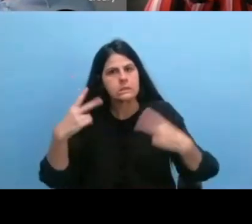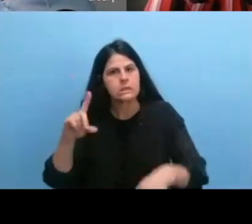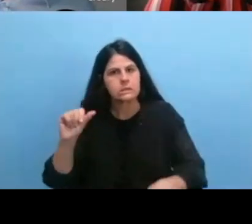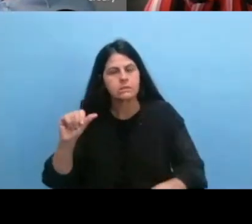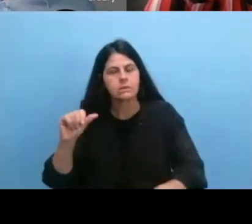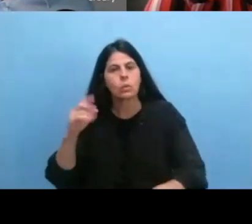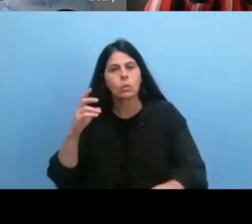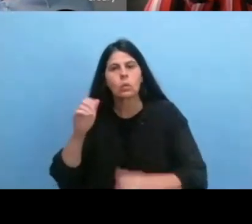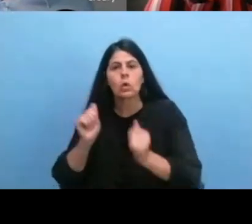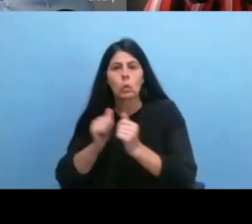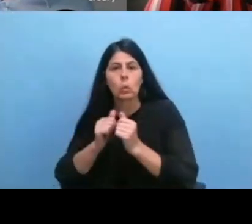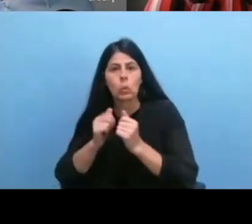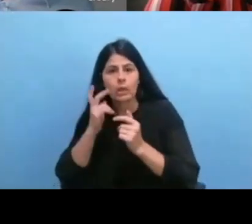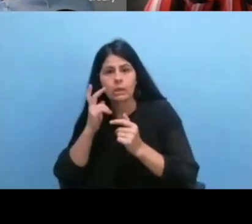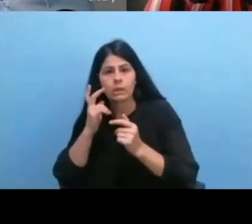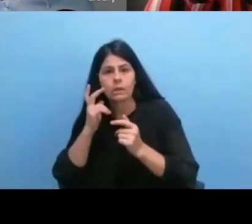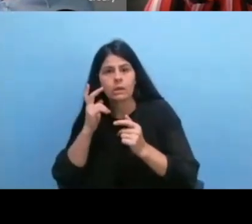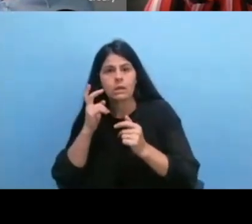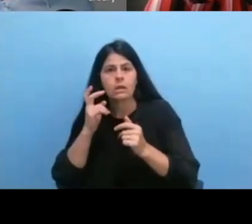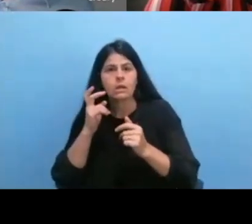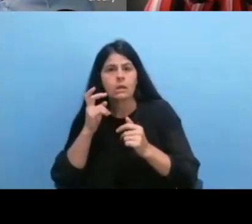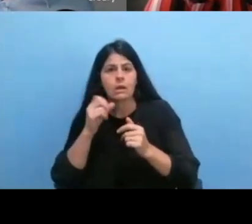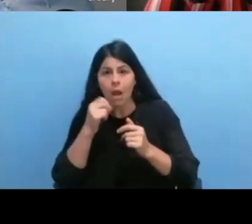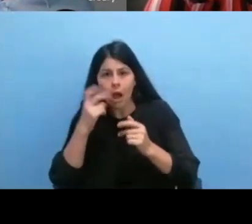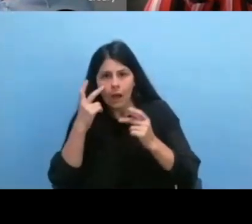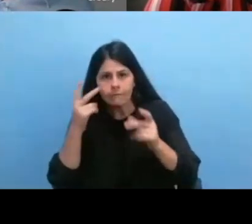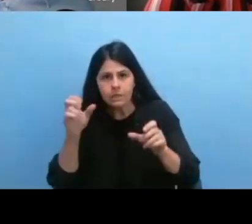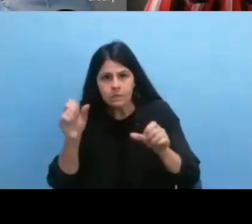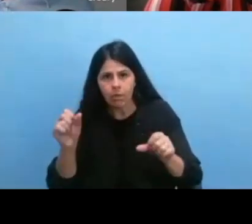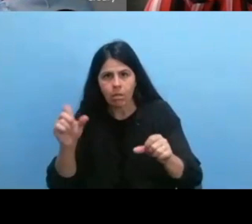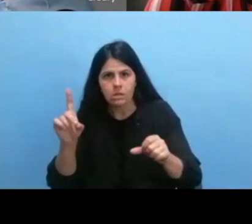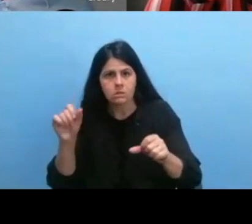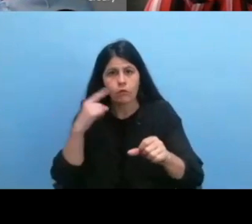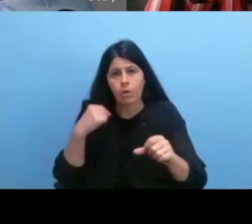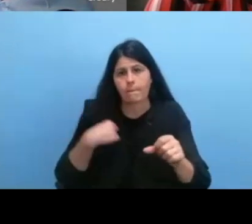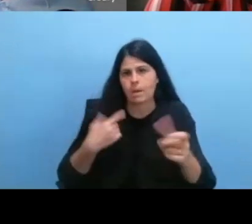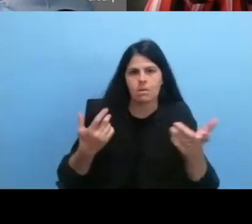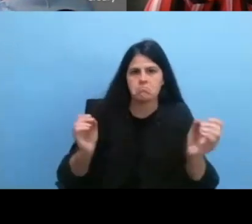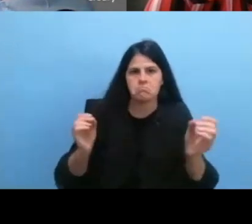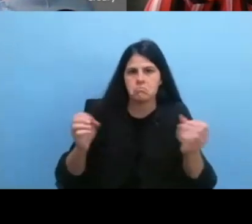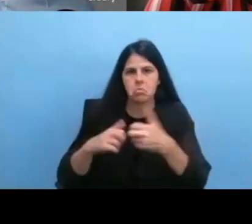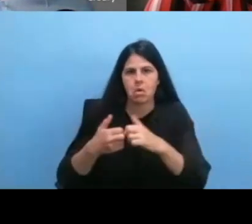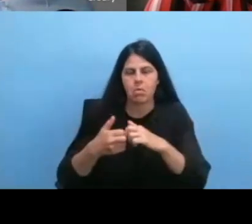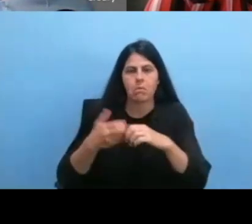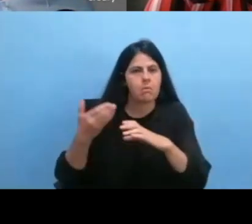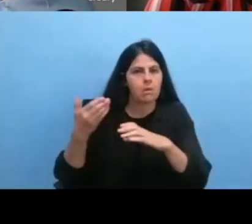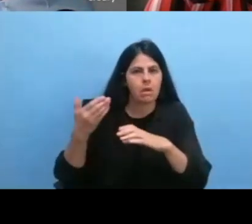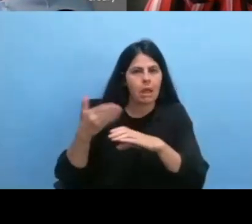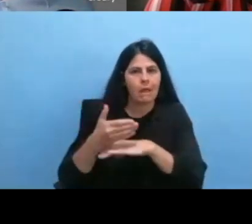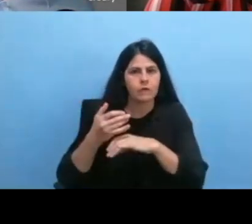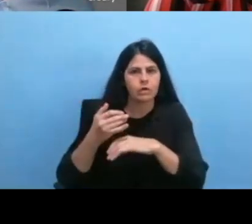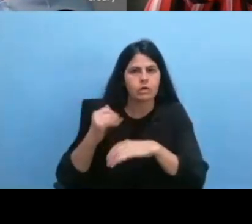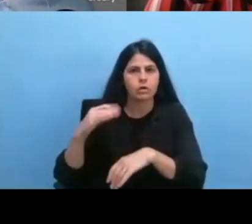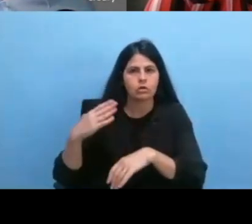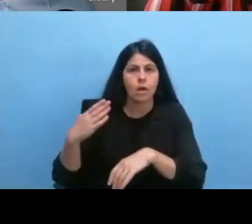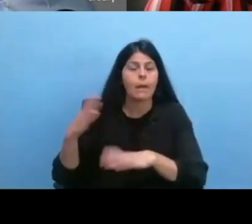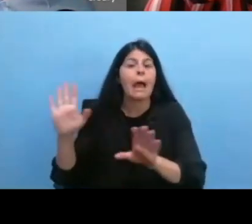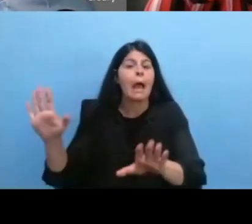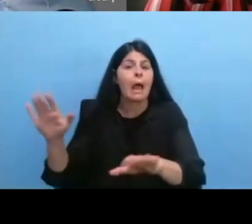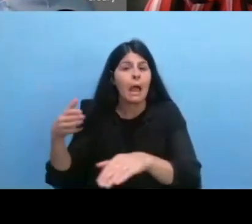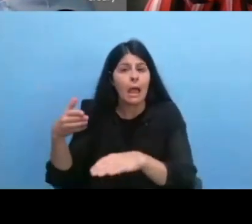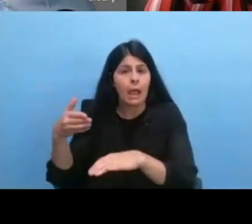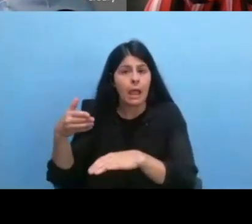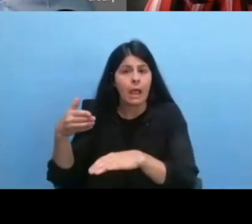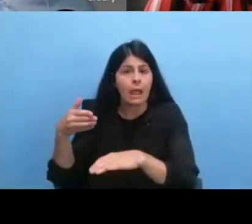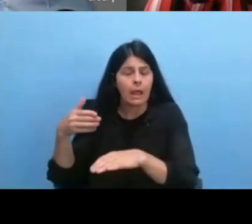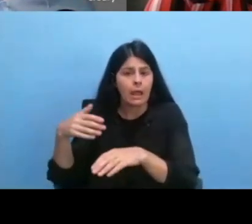trickier, more questionable. With me, I personally would have no problem with someone saying after a job, after there's been an offer